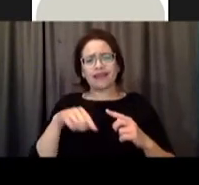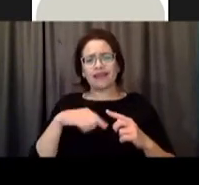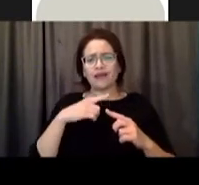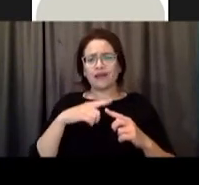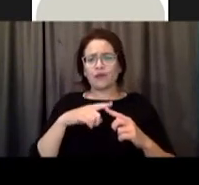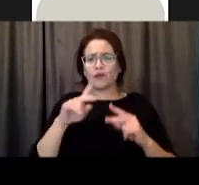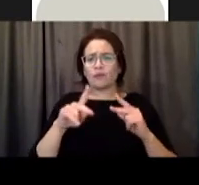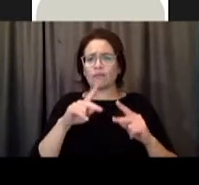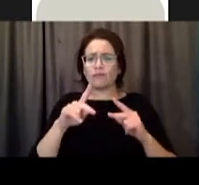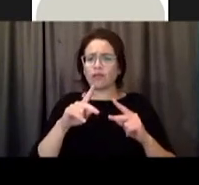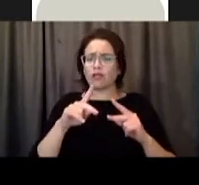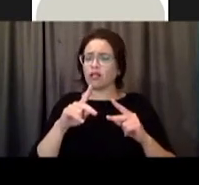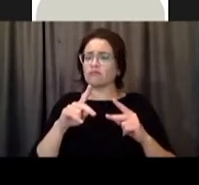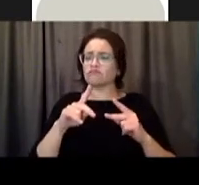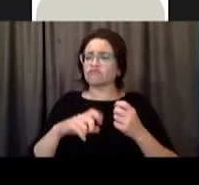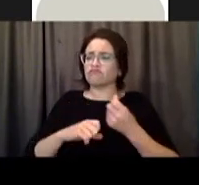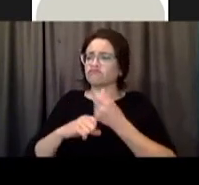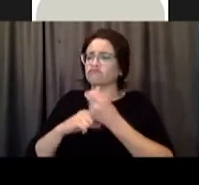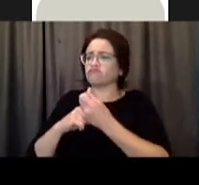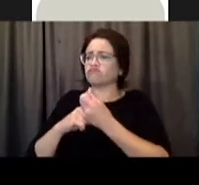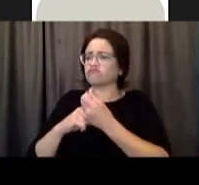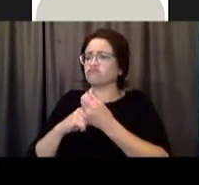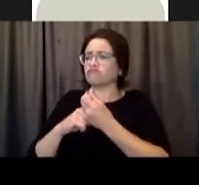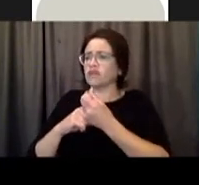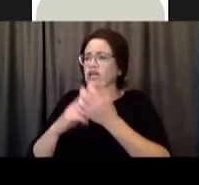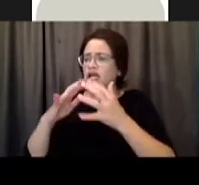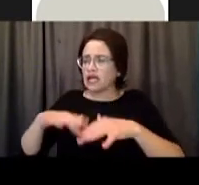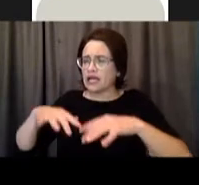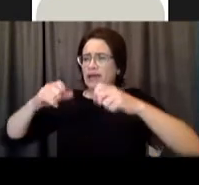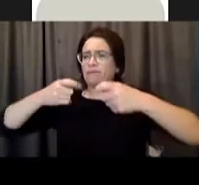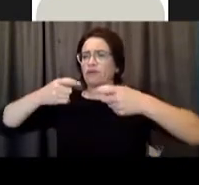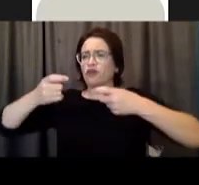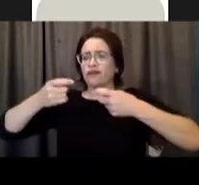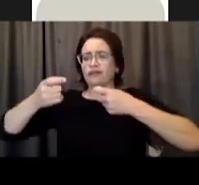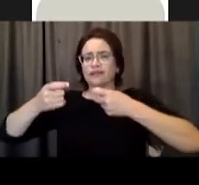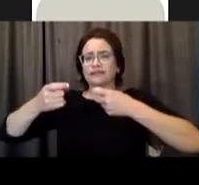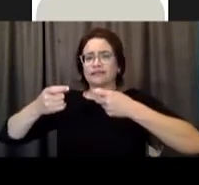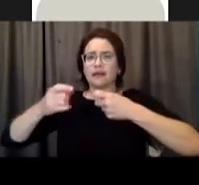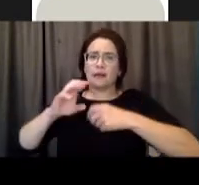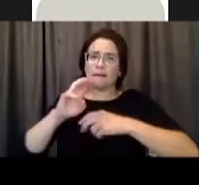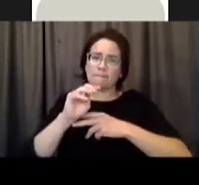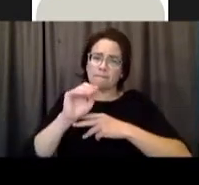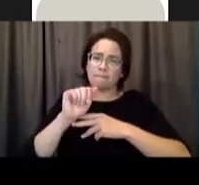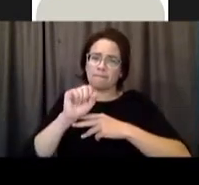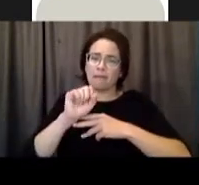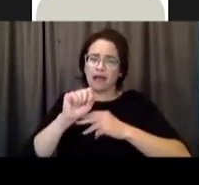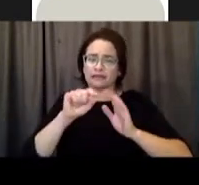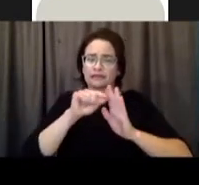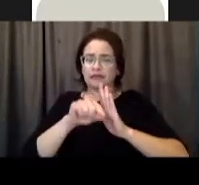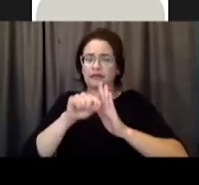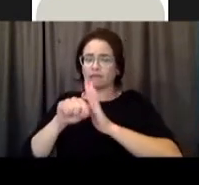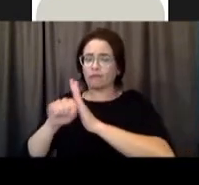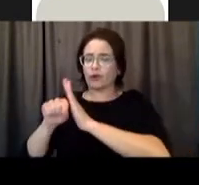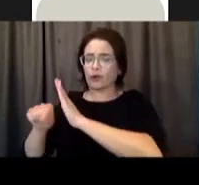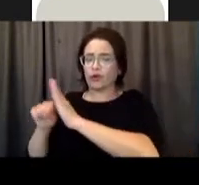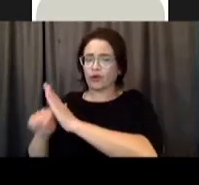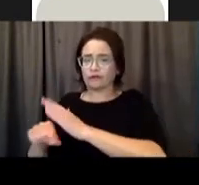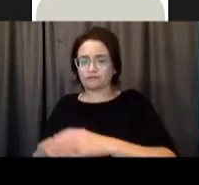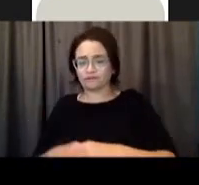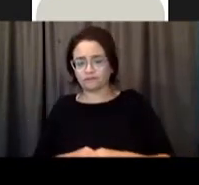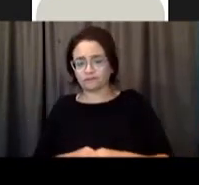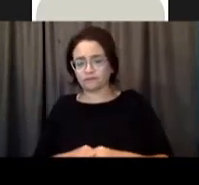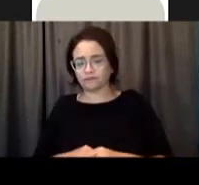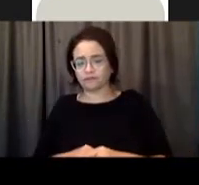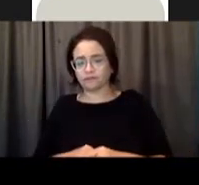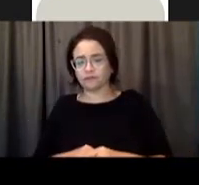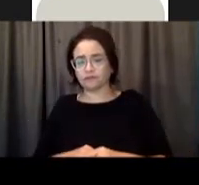mass murder. A past policy of destroying a nation has become a present claim that